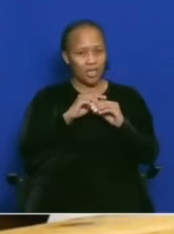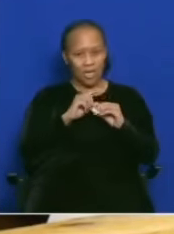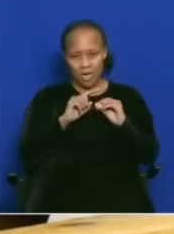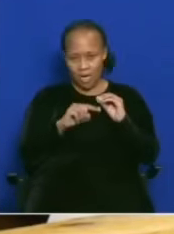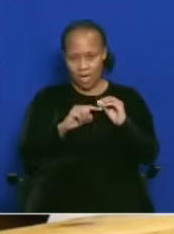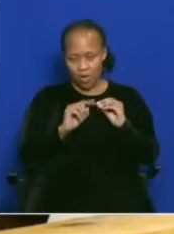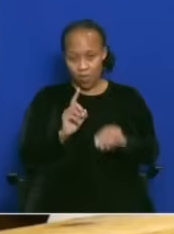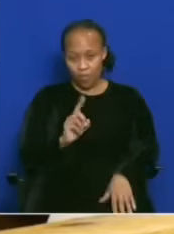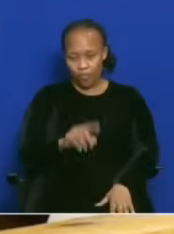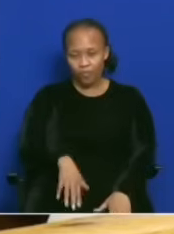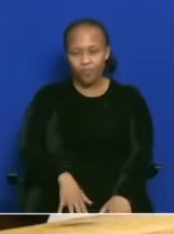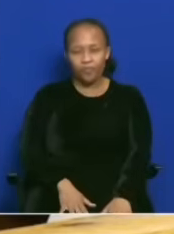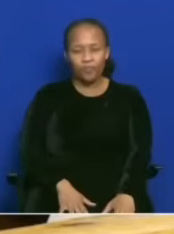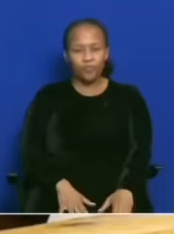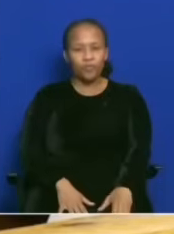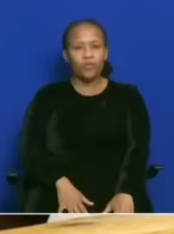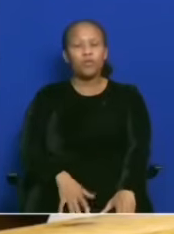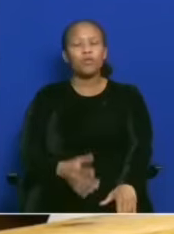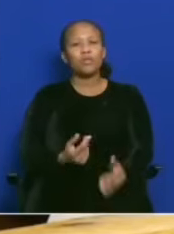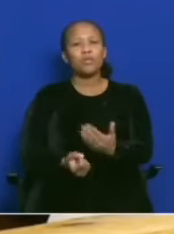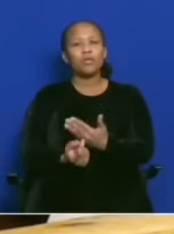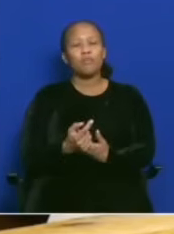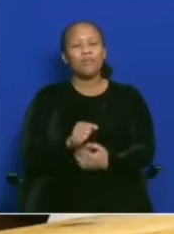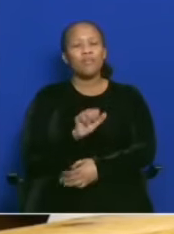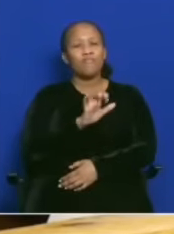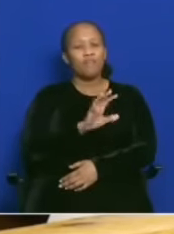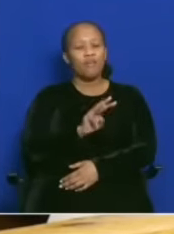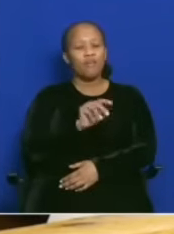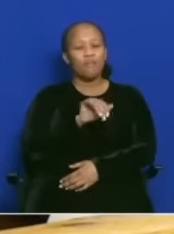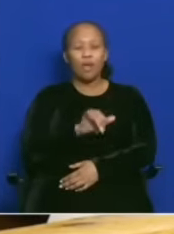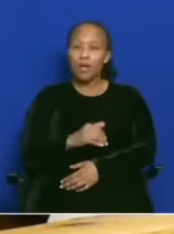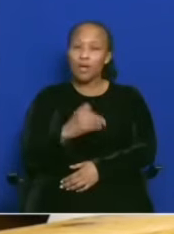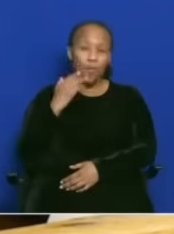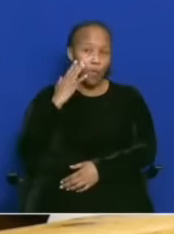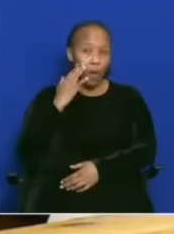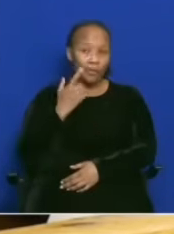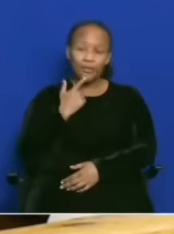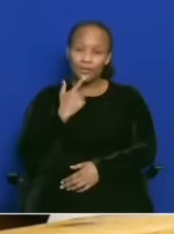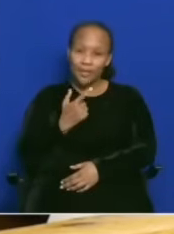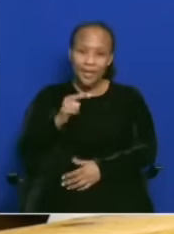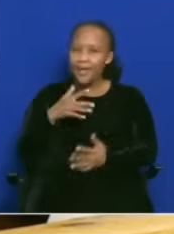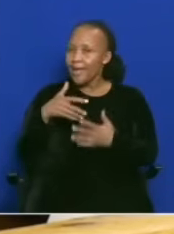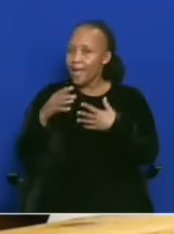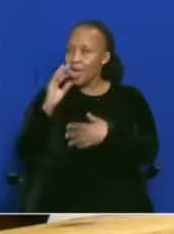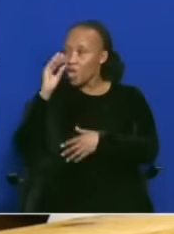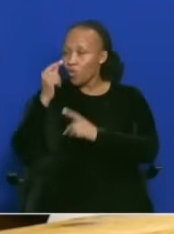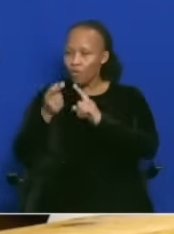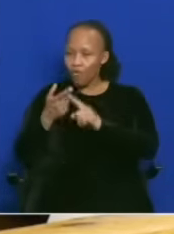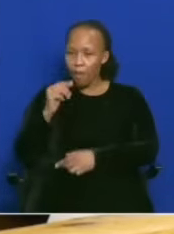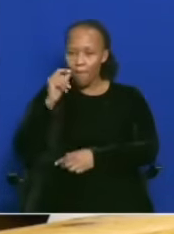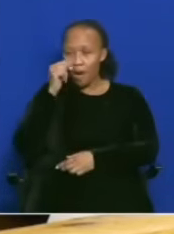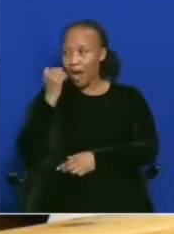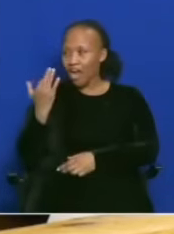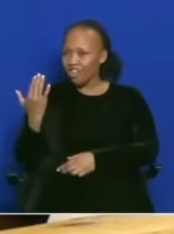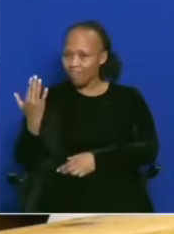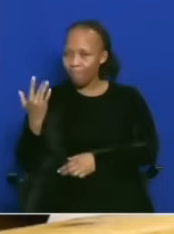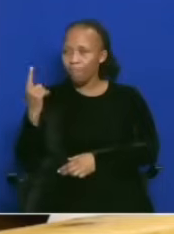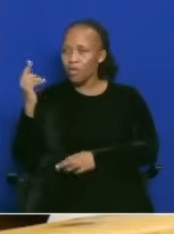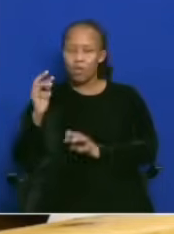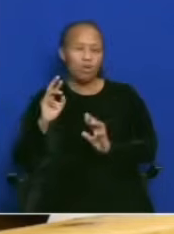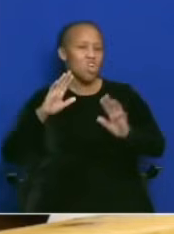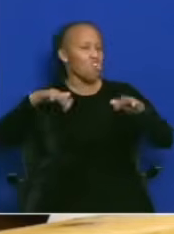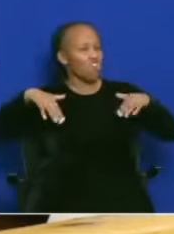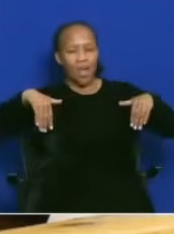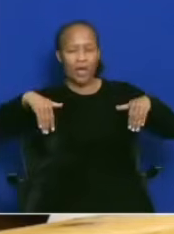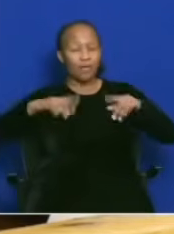on 5 May. Any news from our guy? And the response, not yet, I'll remind him tomorrow. Then